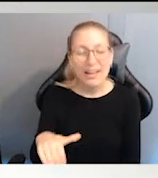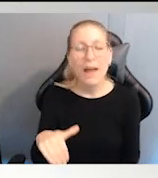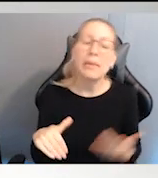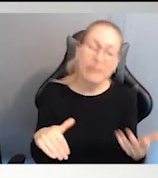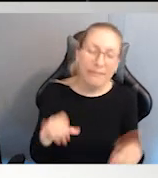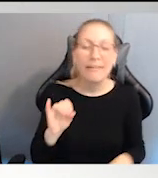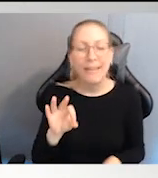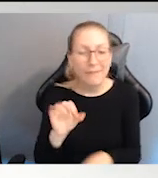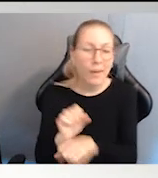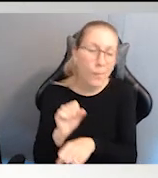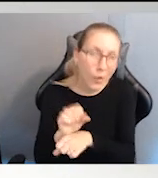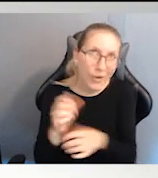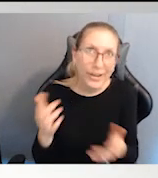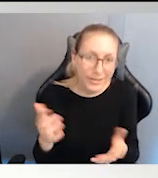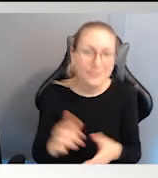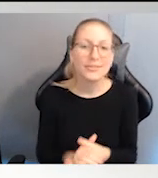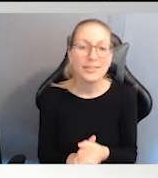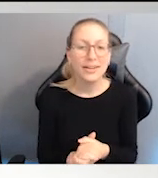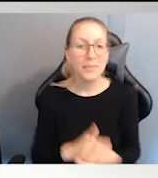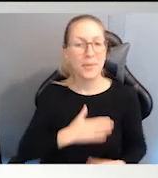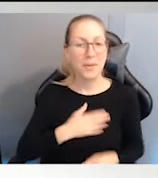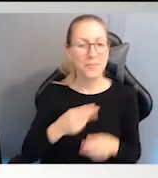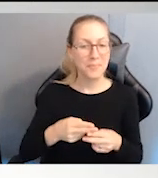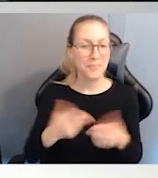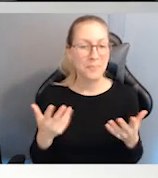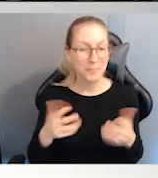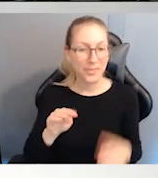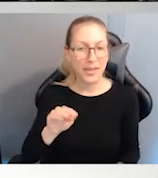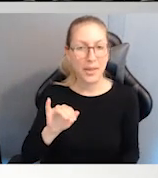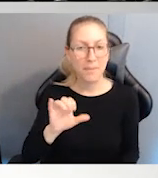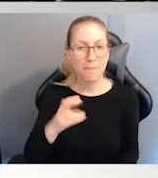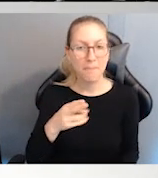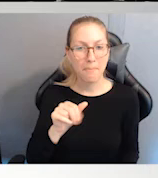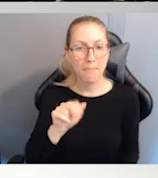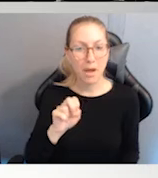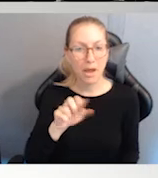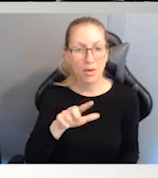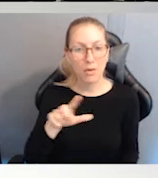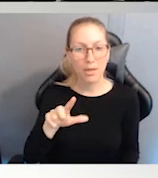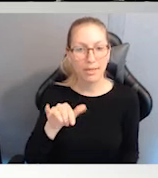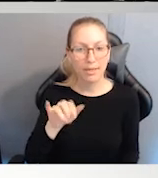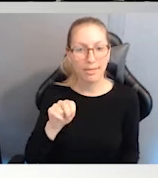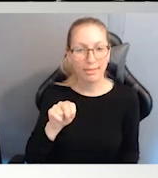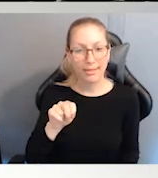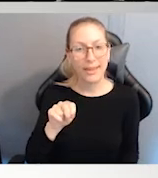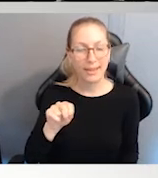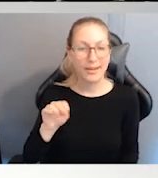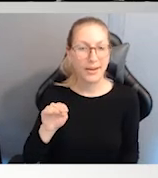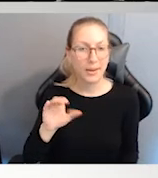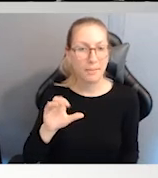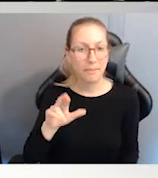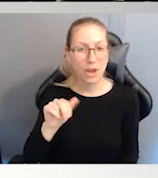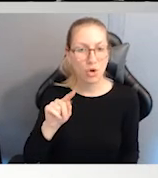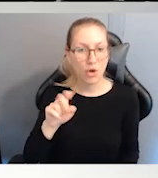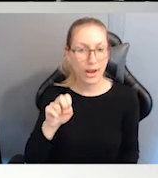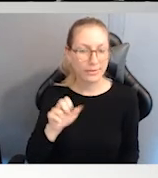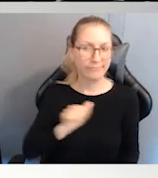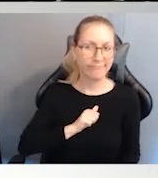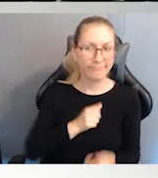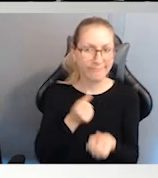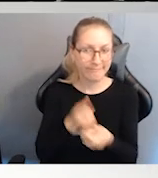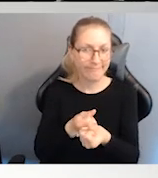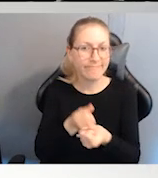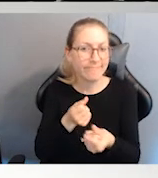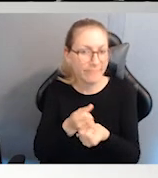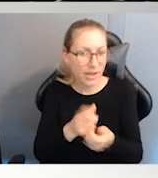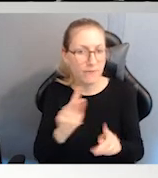duty. My name is Michael Lincoln McCrate. I am a self-advocate for people with special needs. I'm a